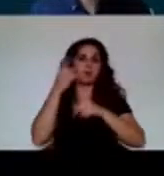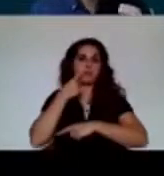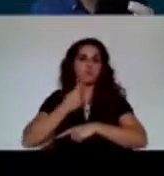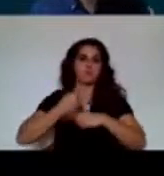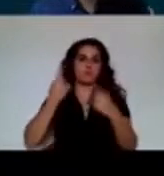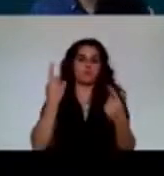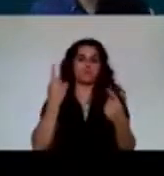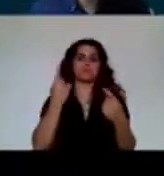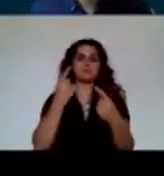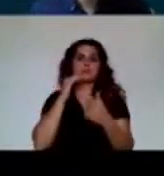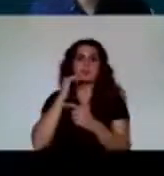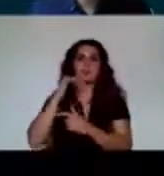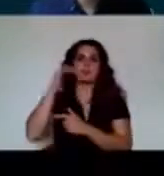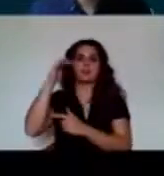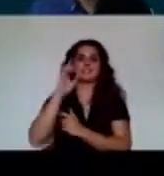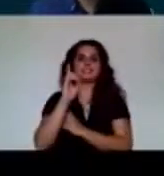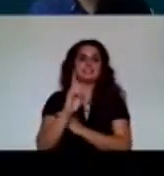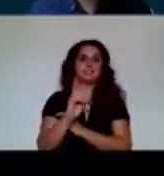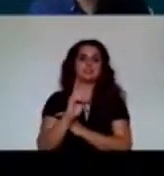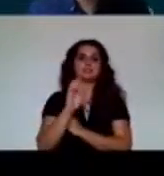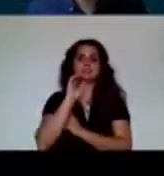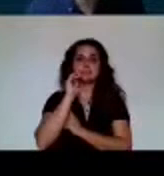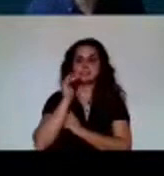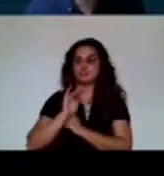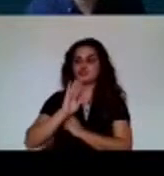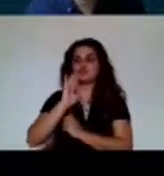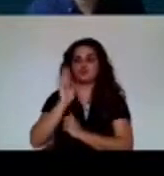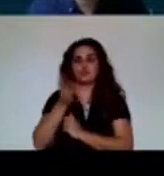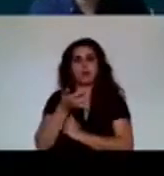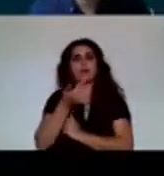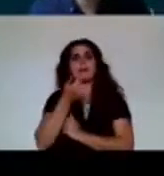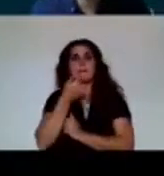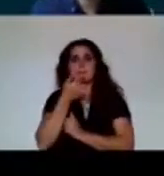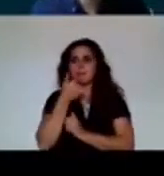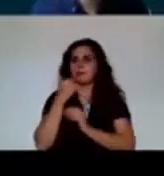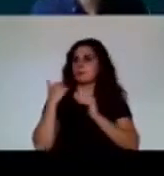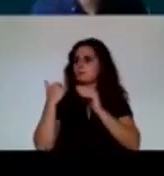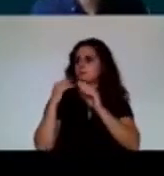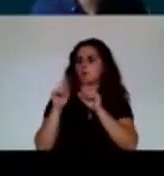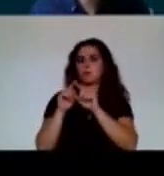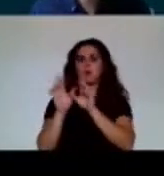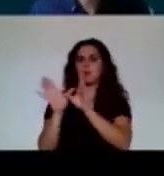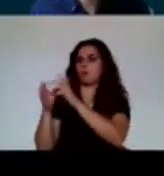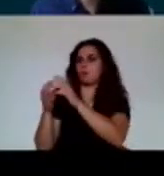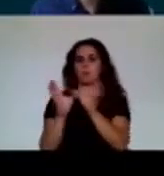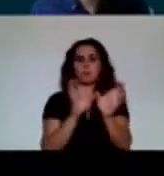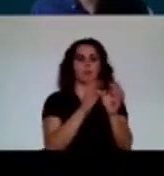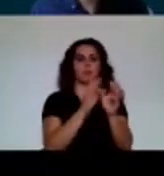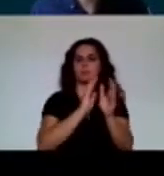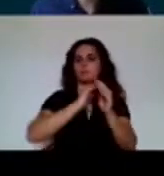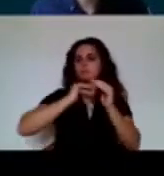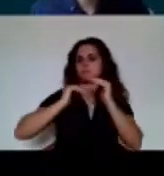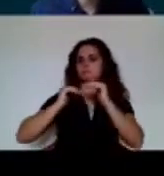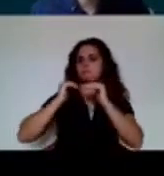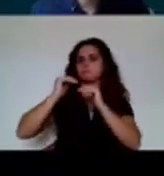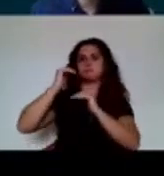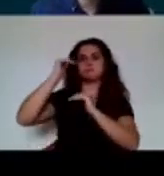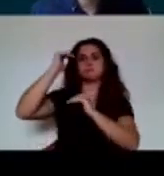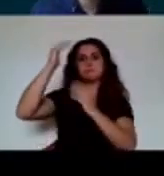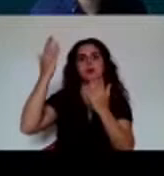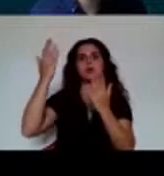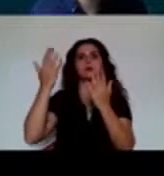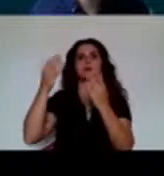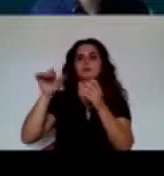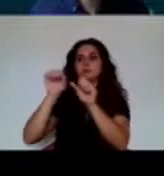that at the age of 6, children are already aware of these categories and the status that the different groups have